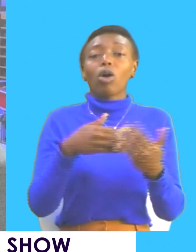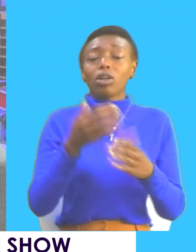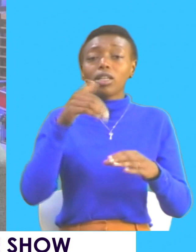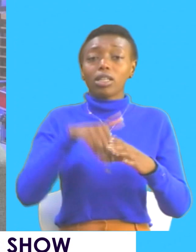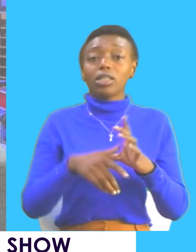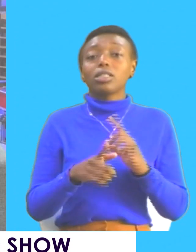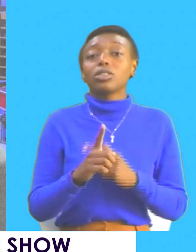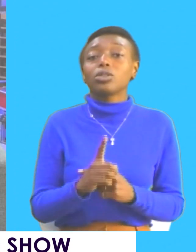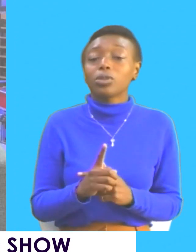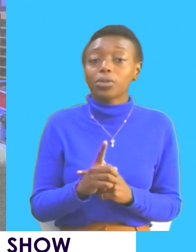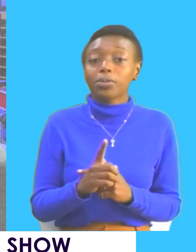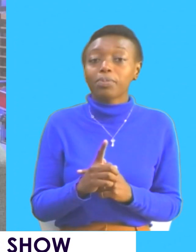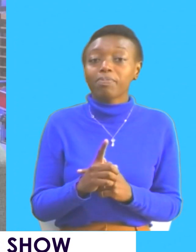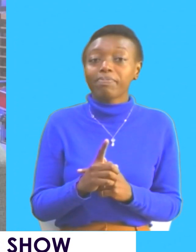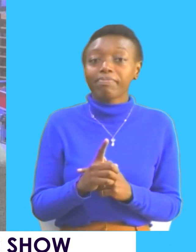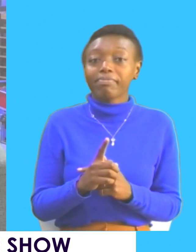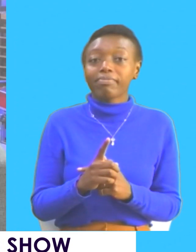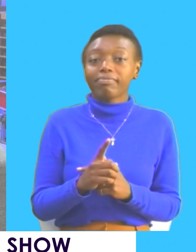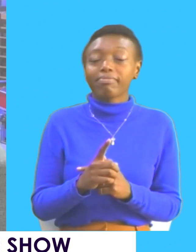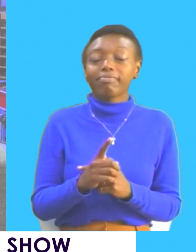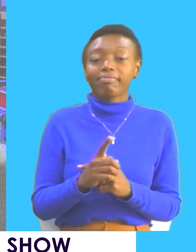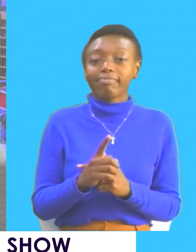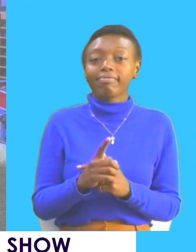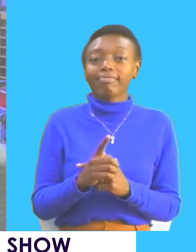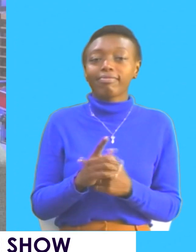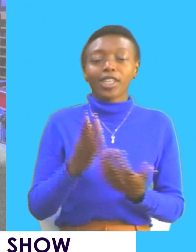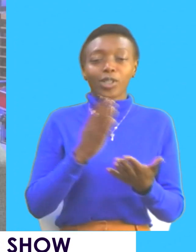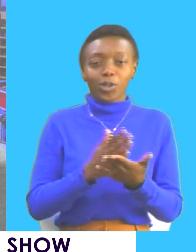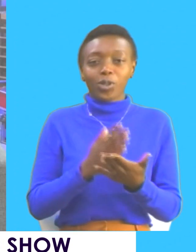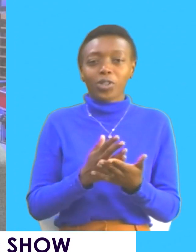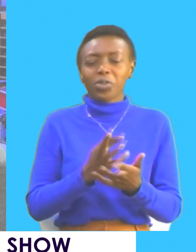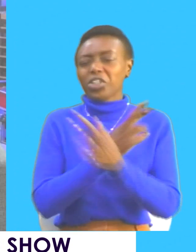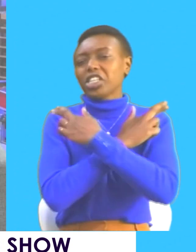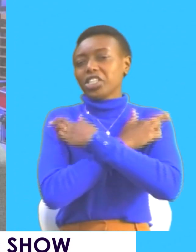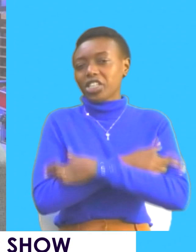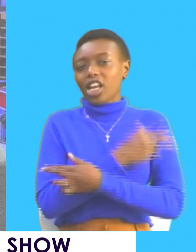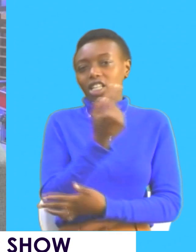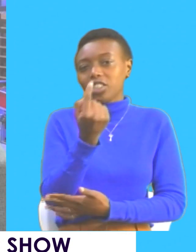that your relevance lies. By the way, see you after the break.